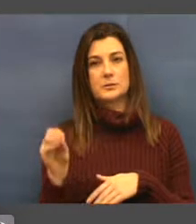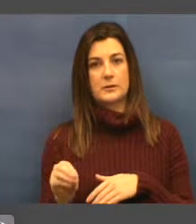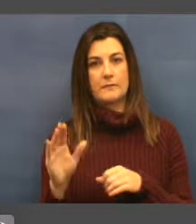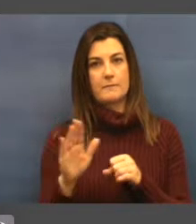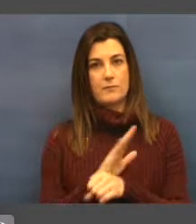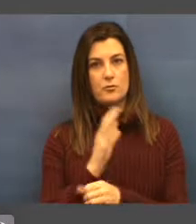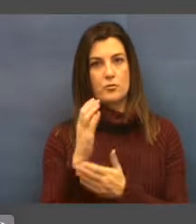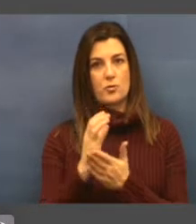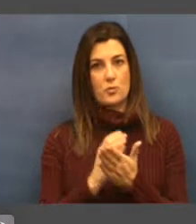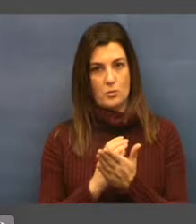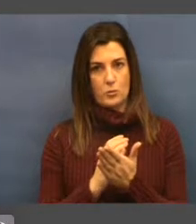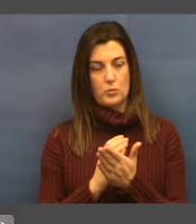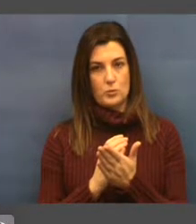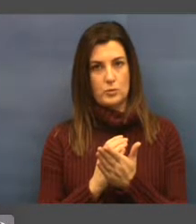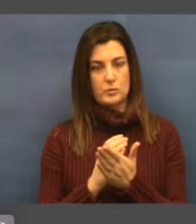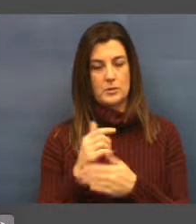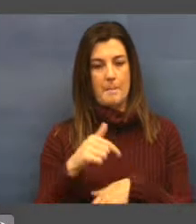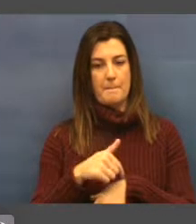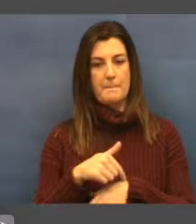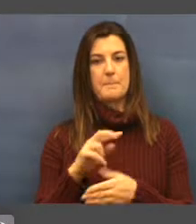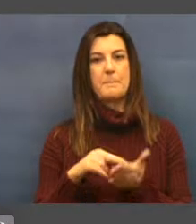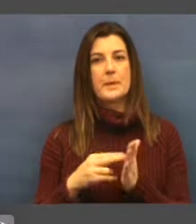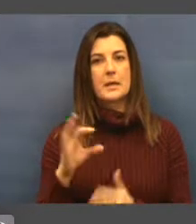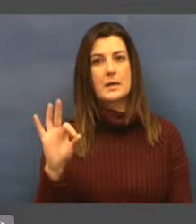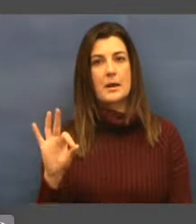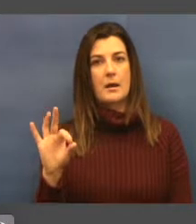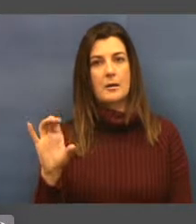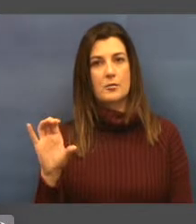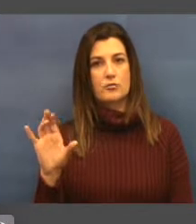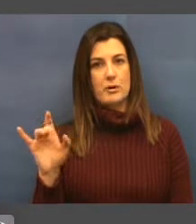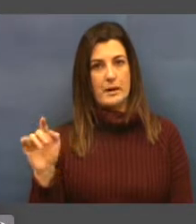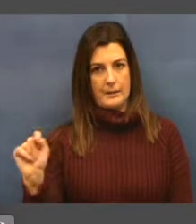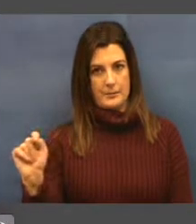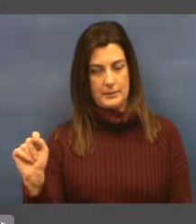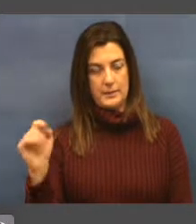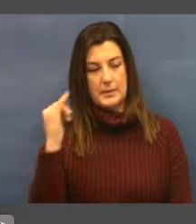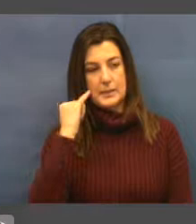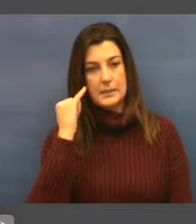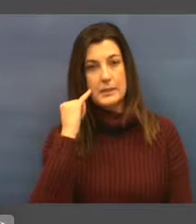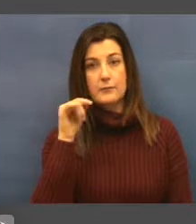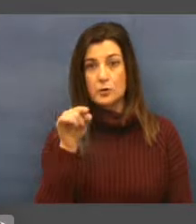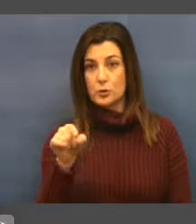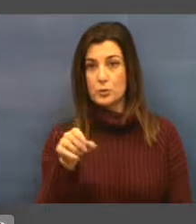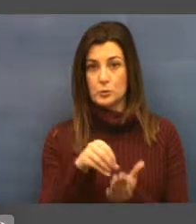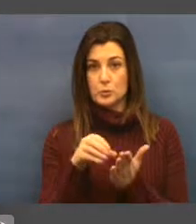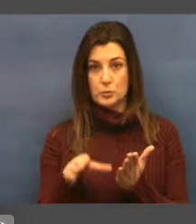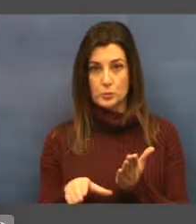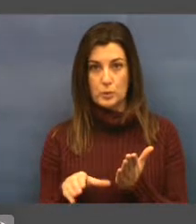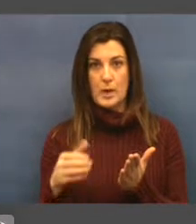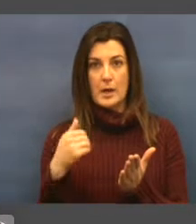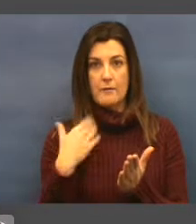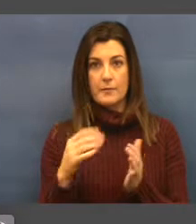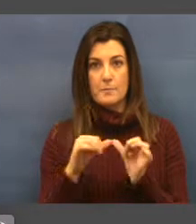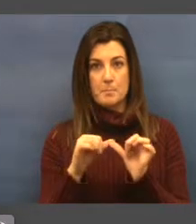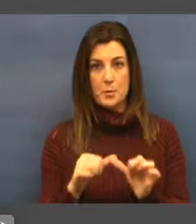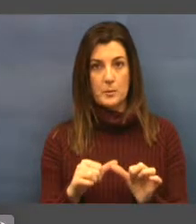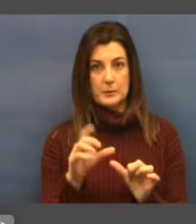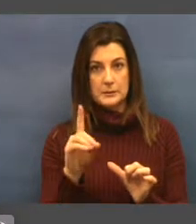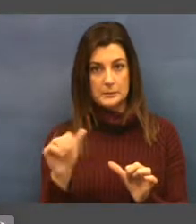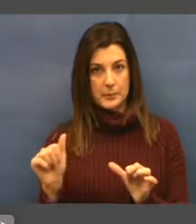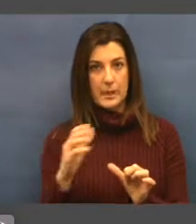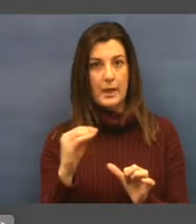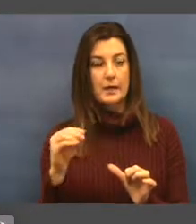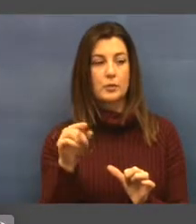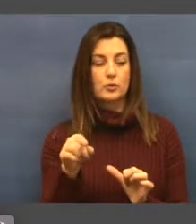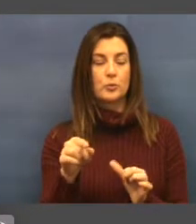load. At Bow Valley College, that means 9 credits. If you are a student with a permanent disability and